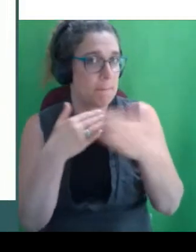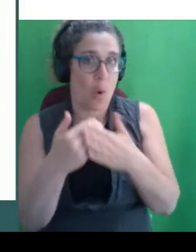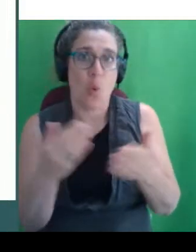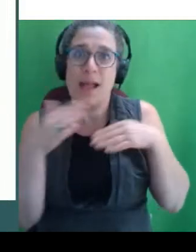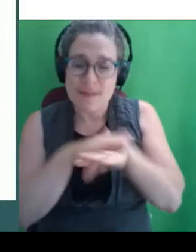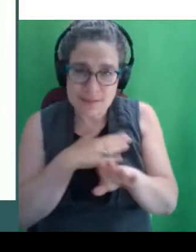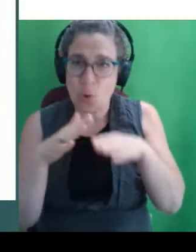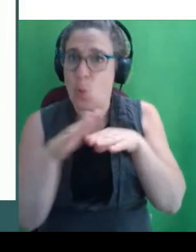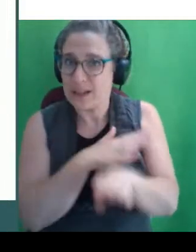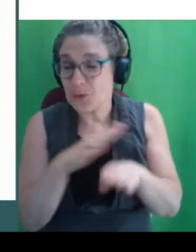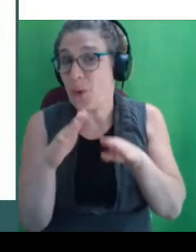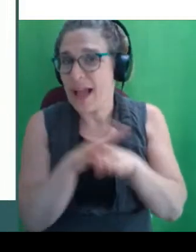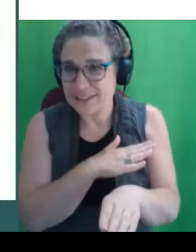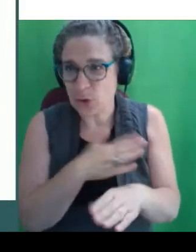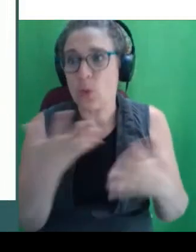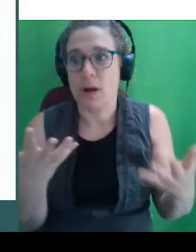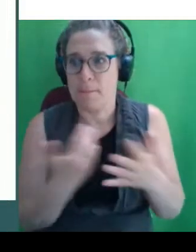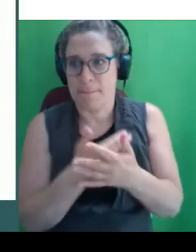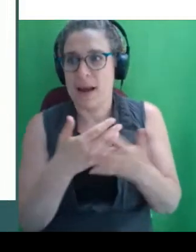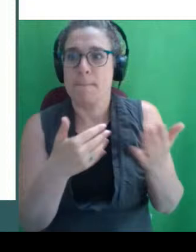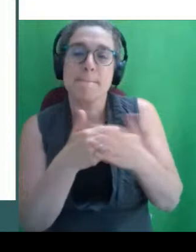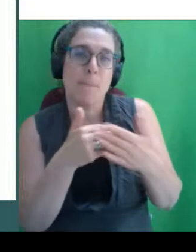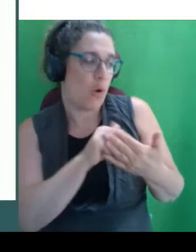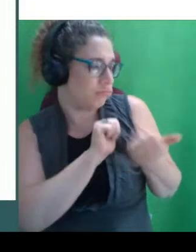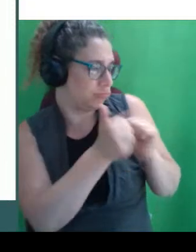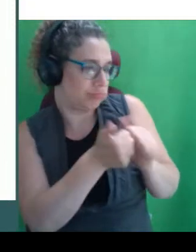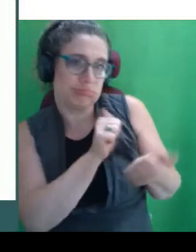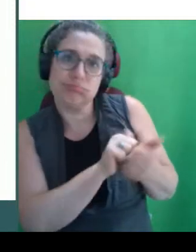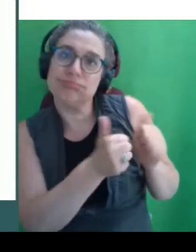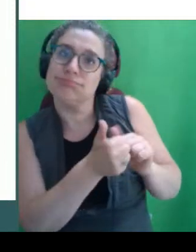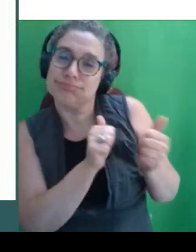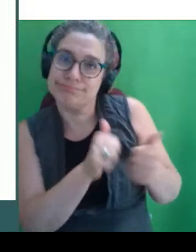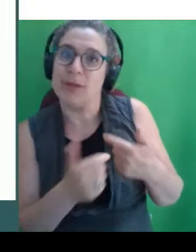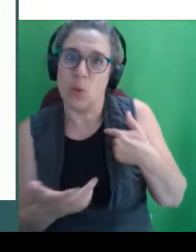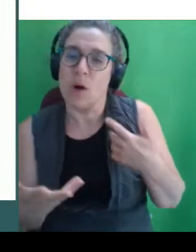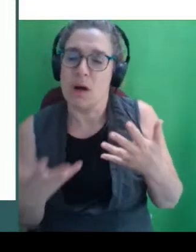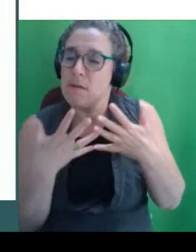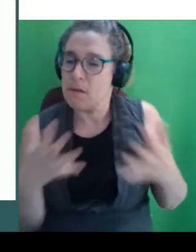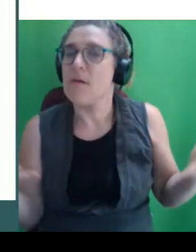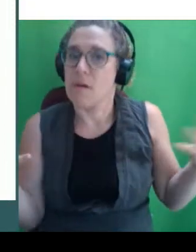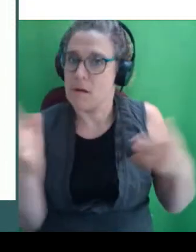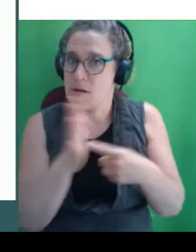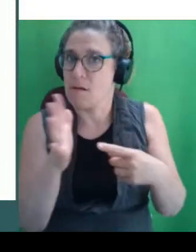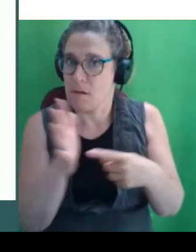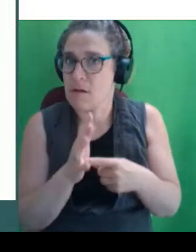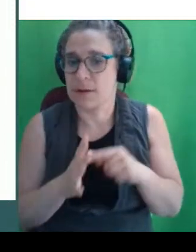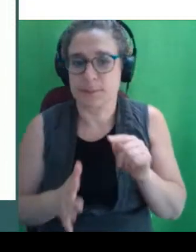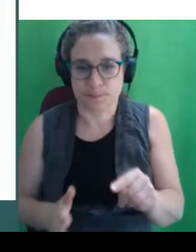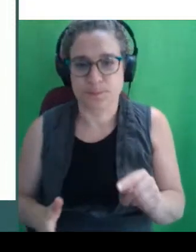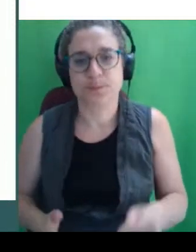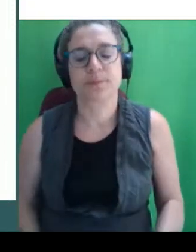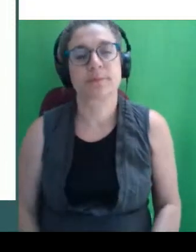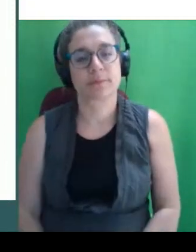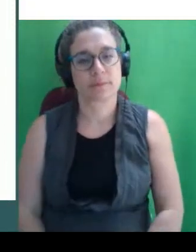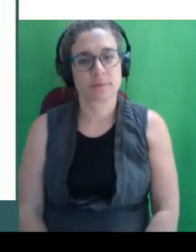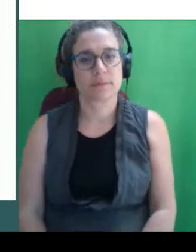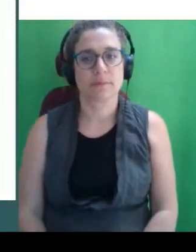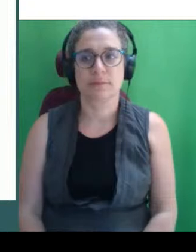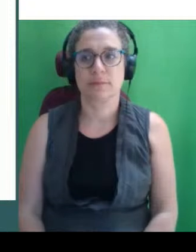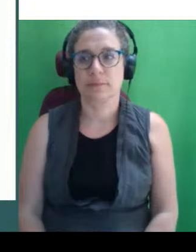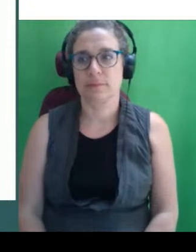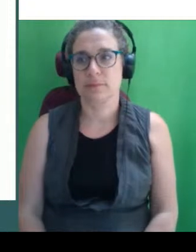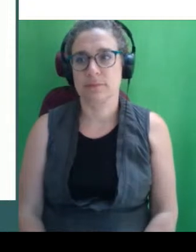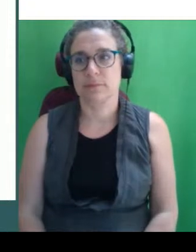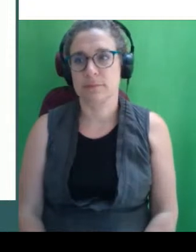endured, you know, that time was hugely significant, and we were spending nearly all our